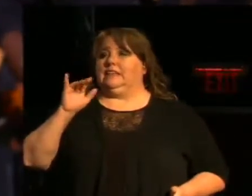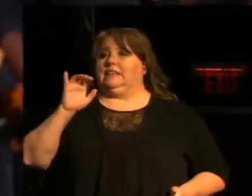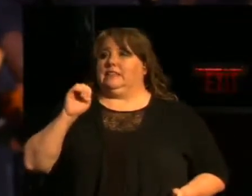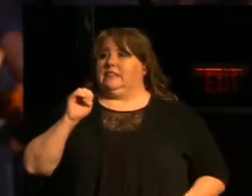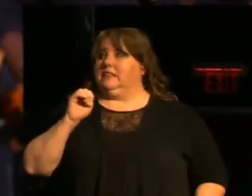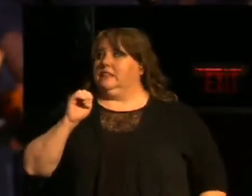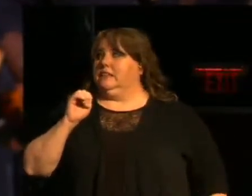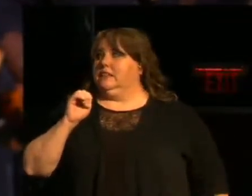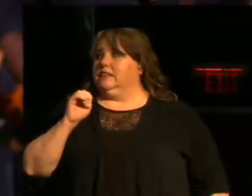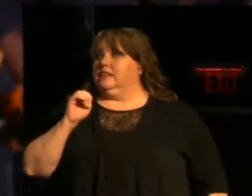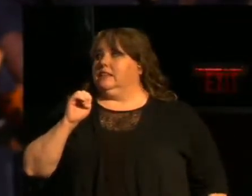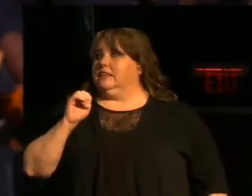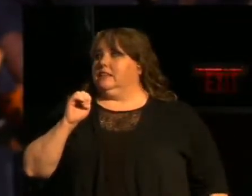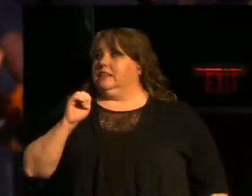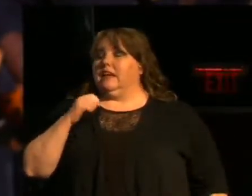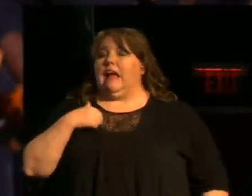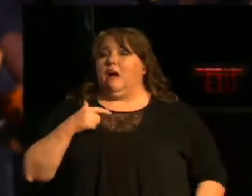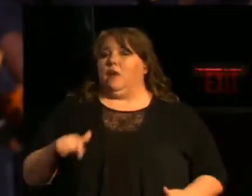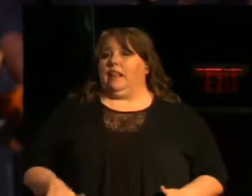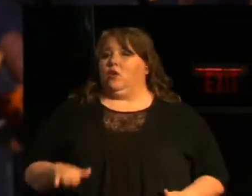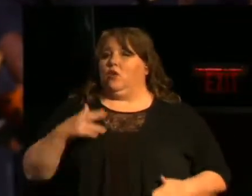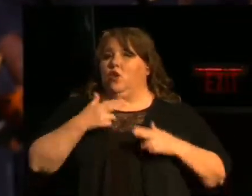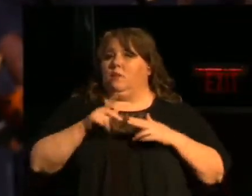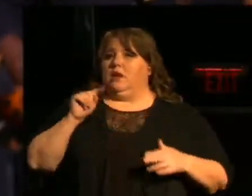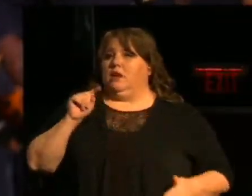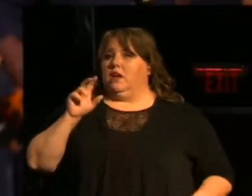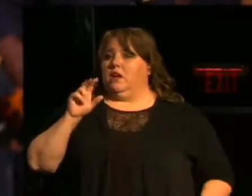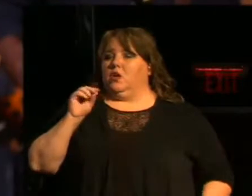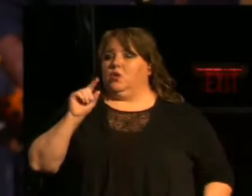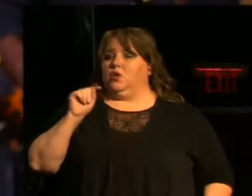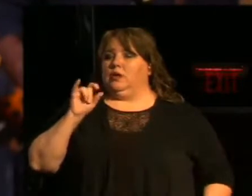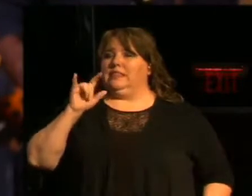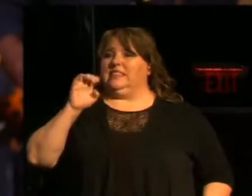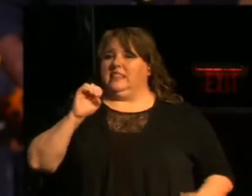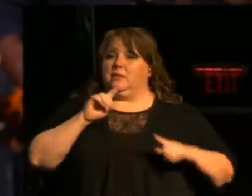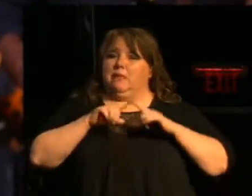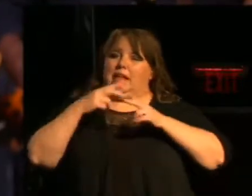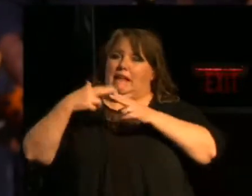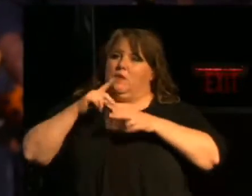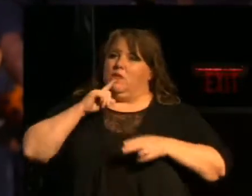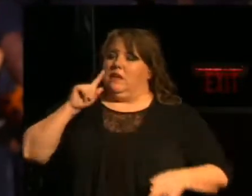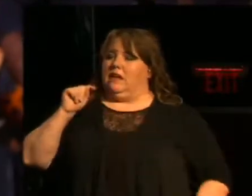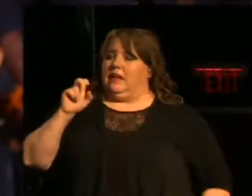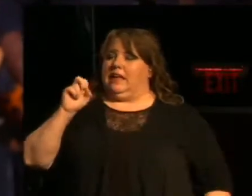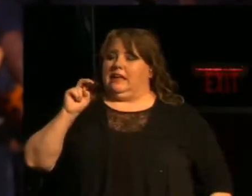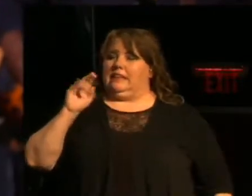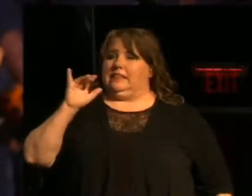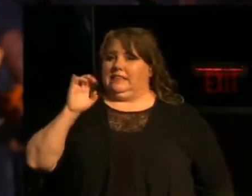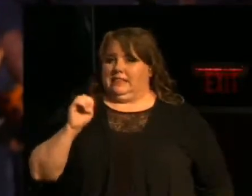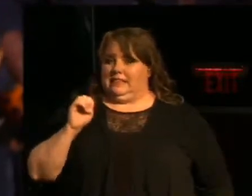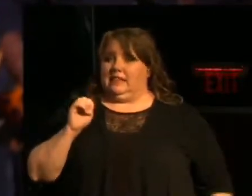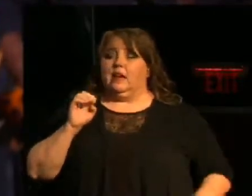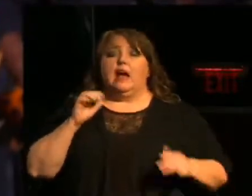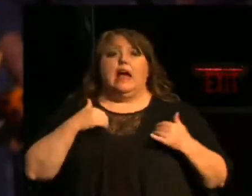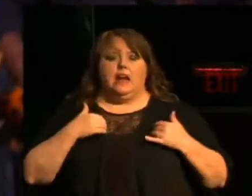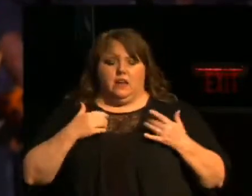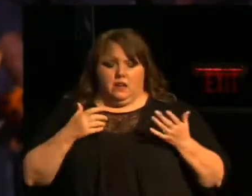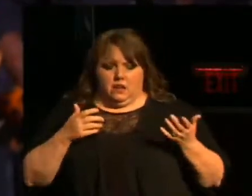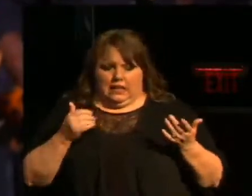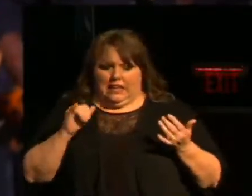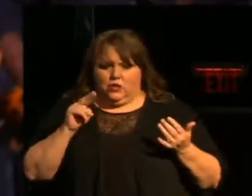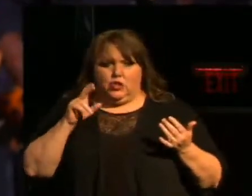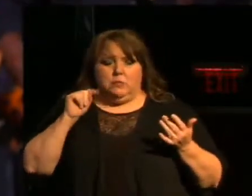Sometimes we hadn't seen each other when we would get together, but we're all over the U.S., but we would come together. And something magical would happen.